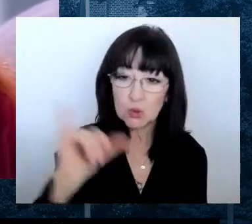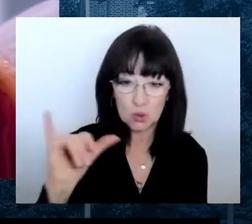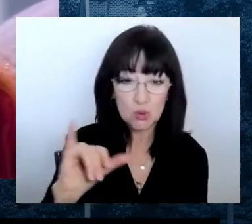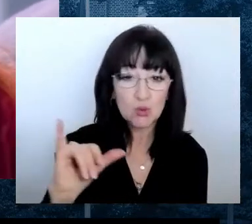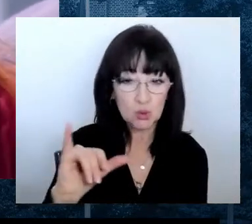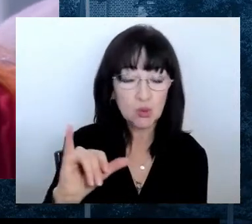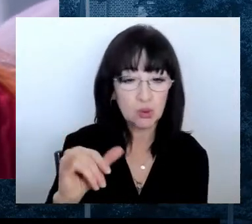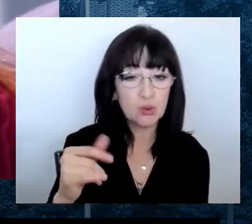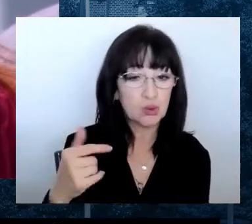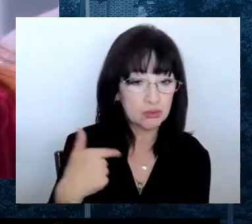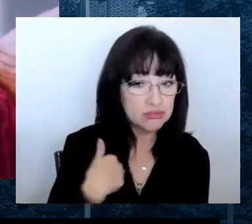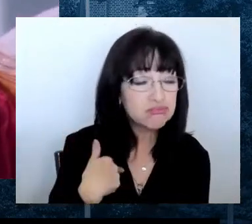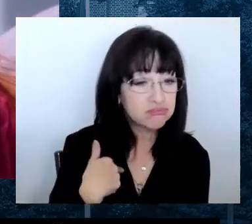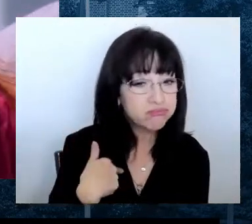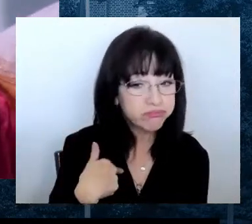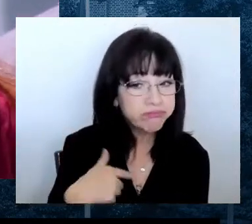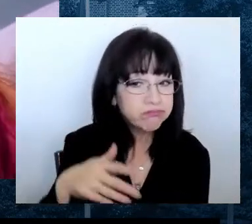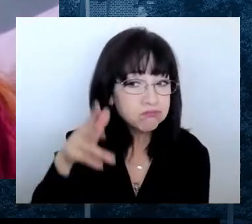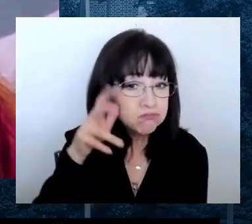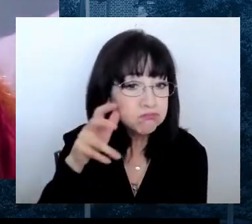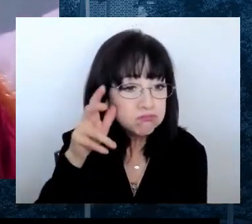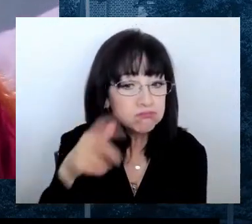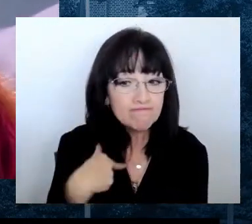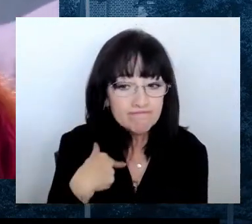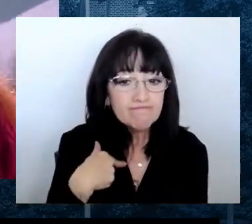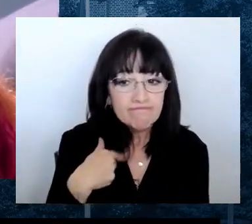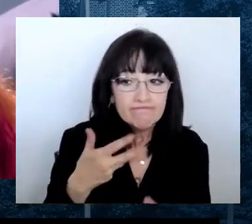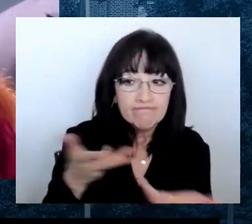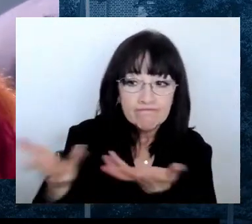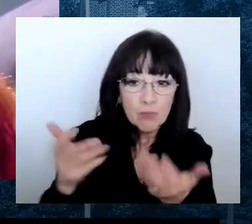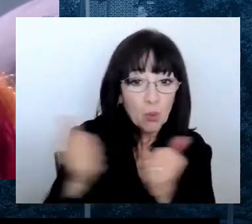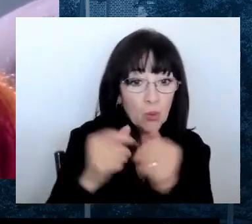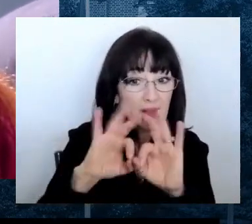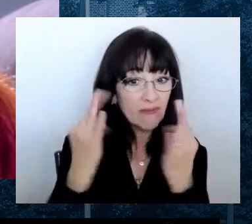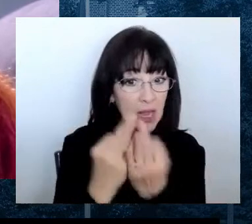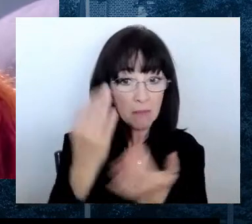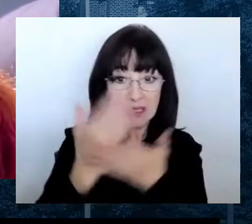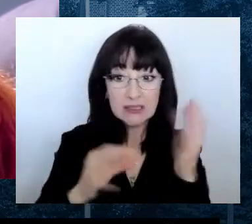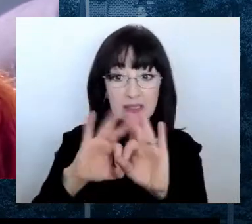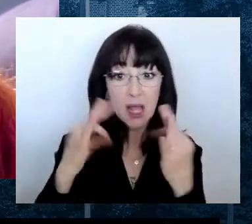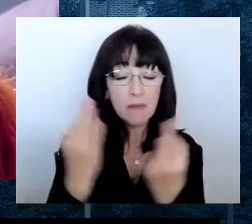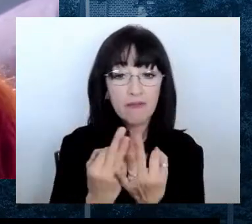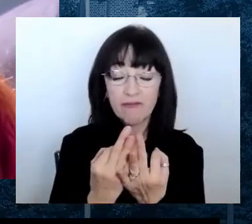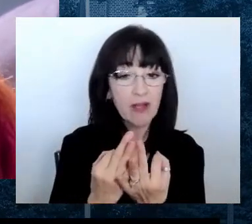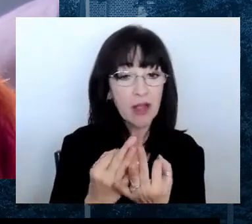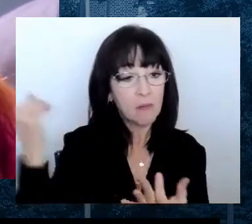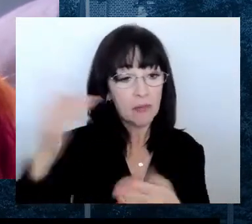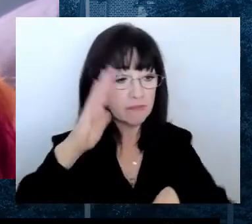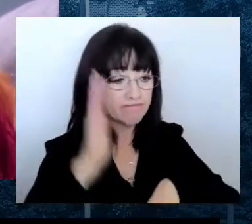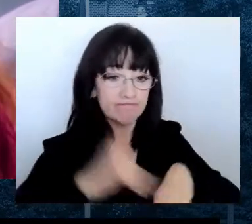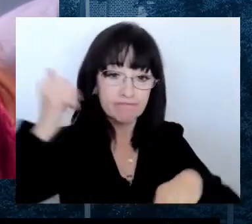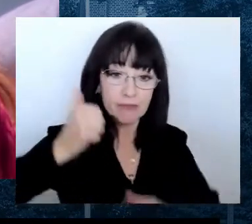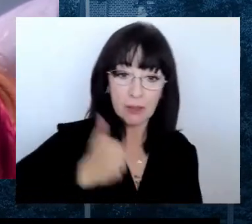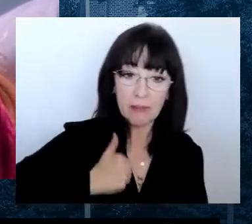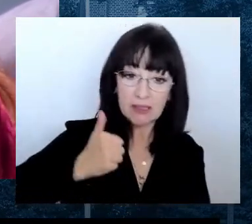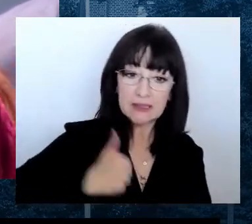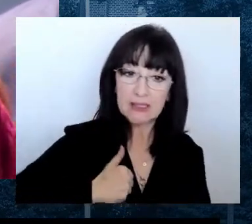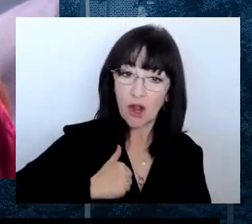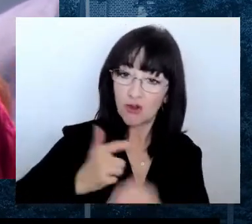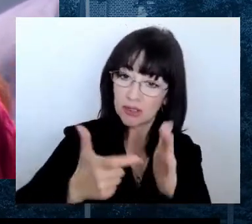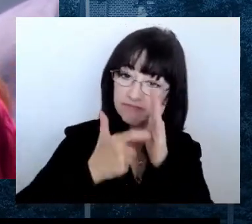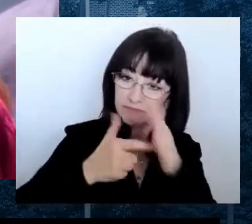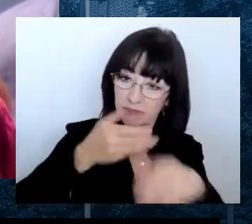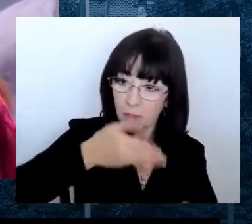next morning on a military duty mission and call. This is a game changer, and I thank so